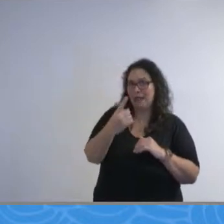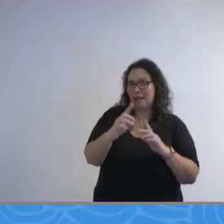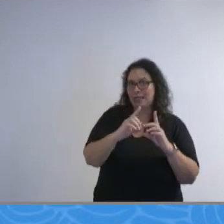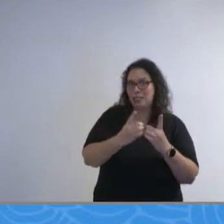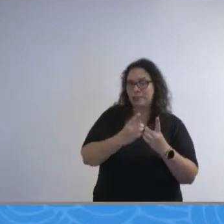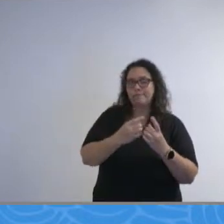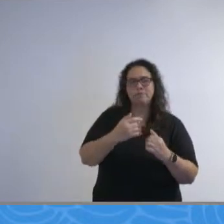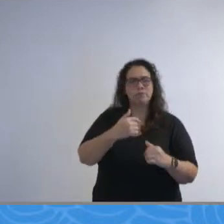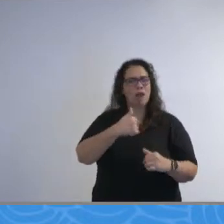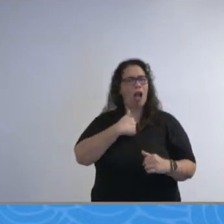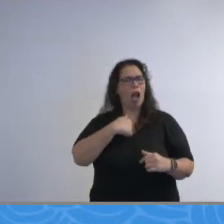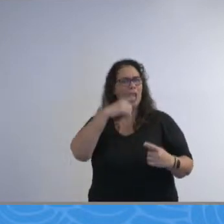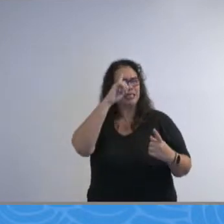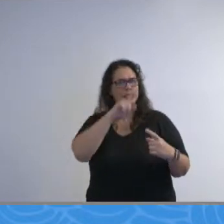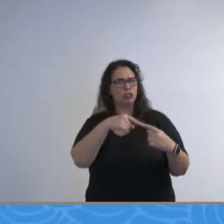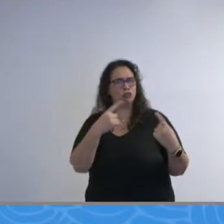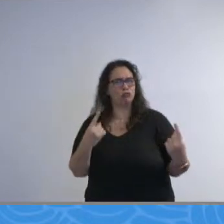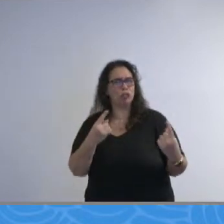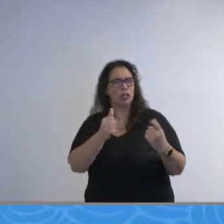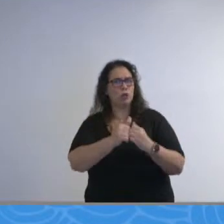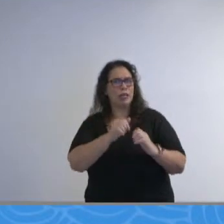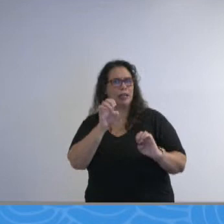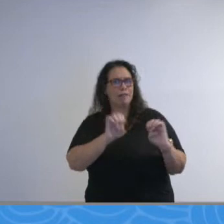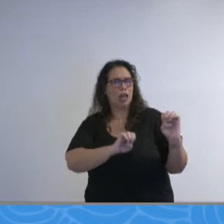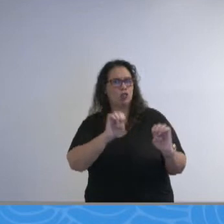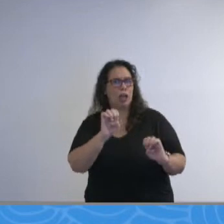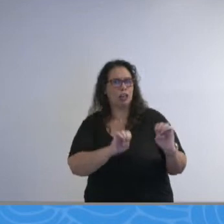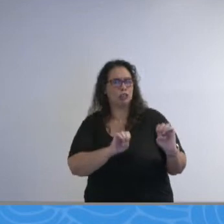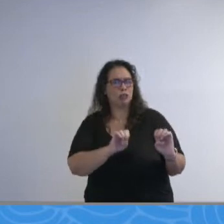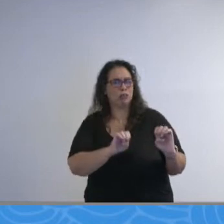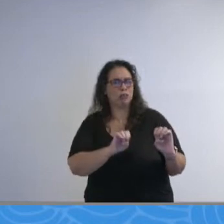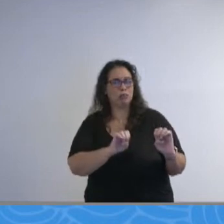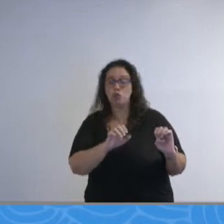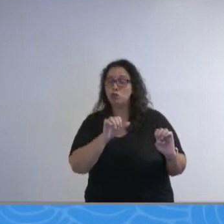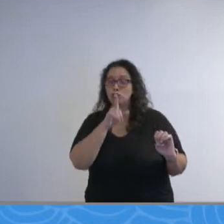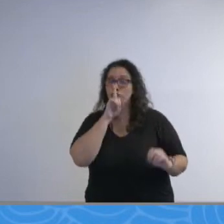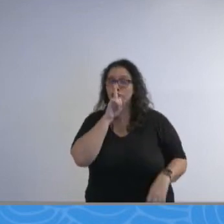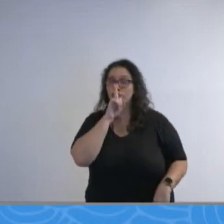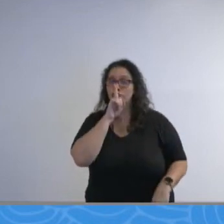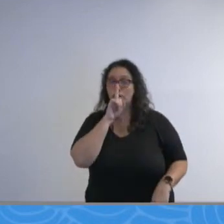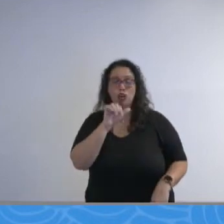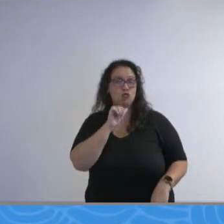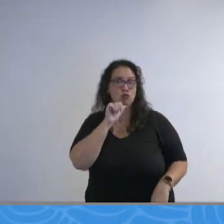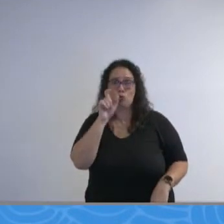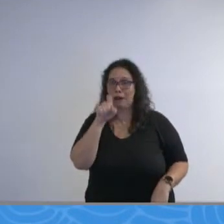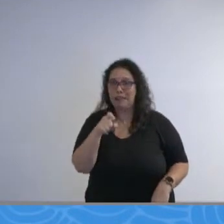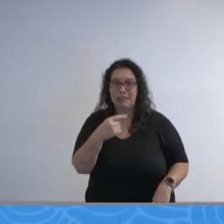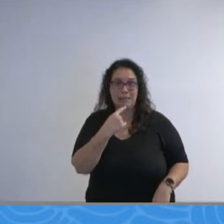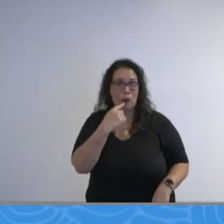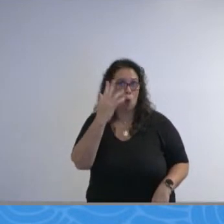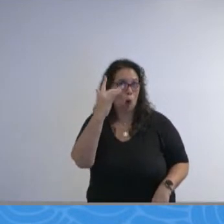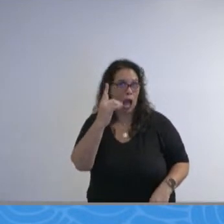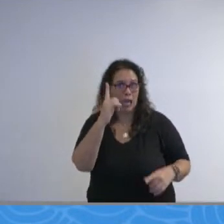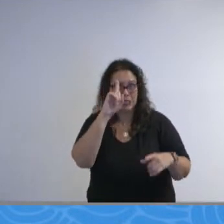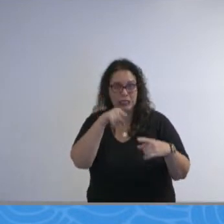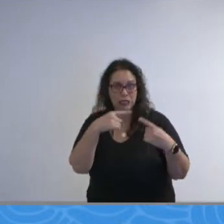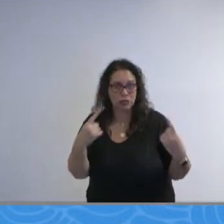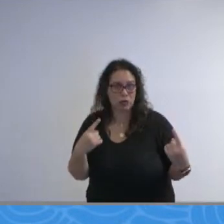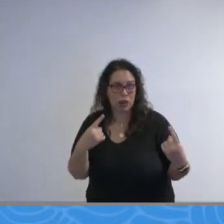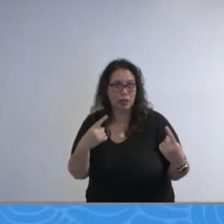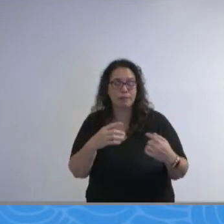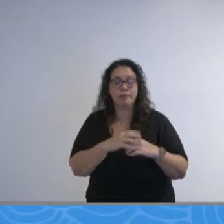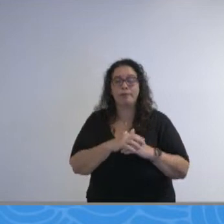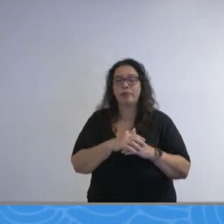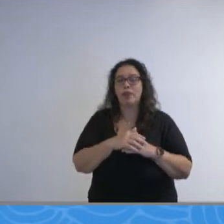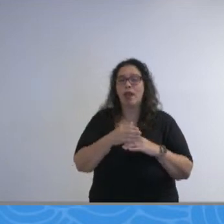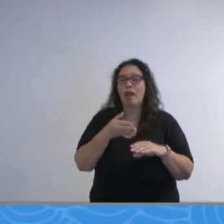not agree with the evaluation, and you don't have to state why you don't agree. After the IEP, the parents need